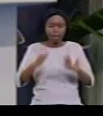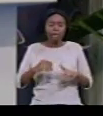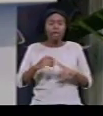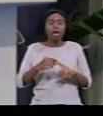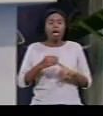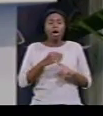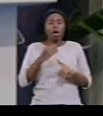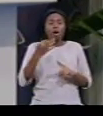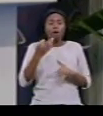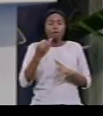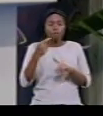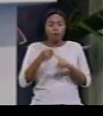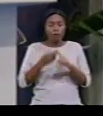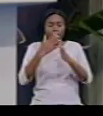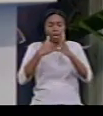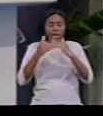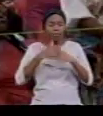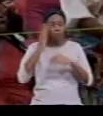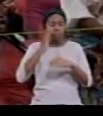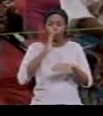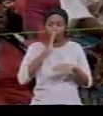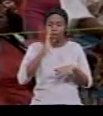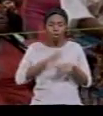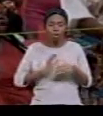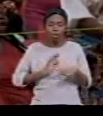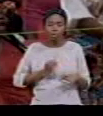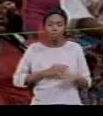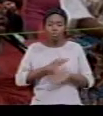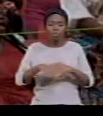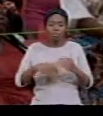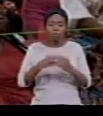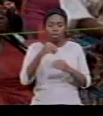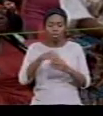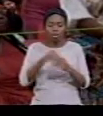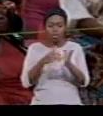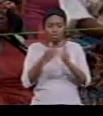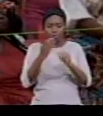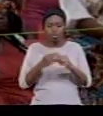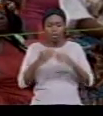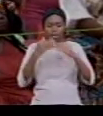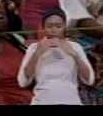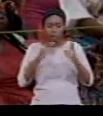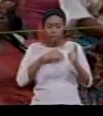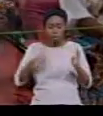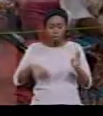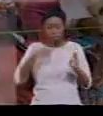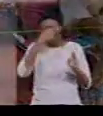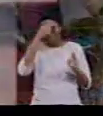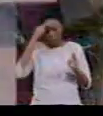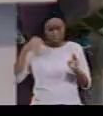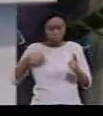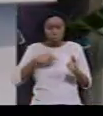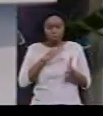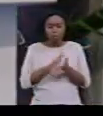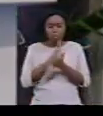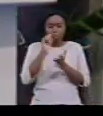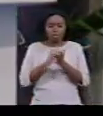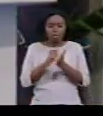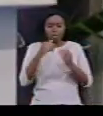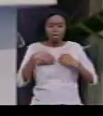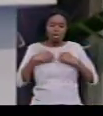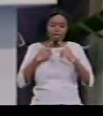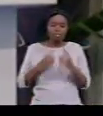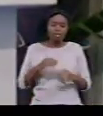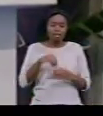all participants in Jesus' name. Thank you, Lord, because we believe you have answered our prayers. In